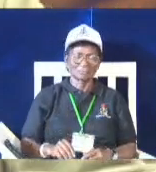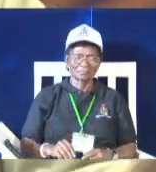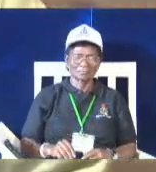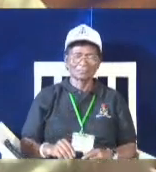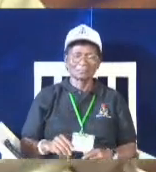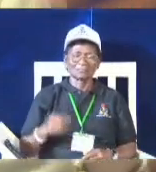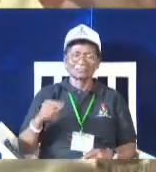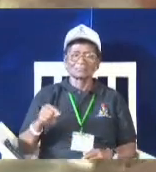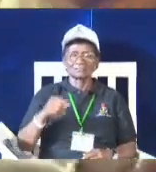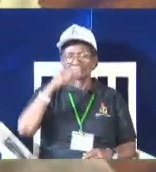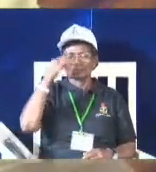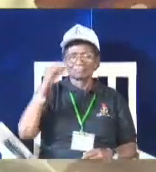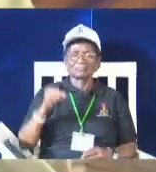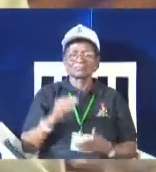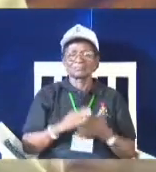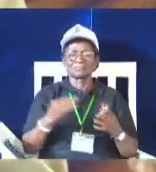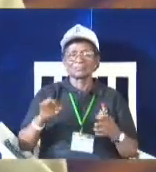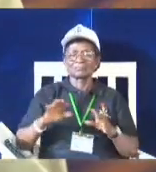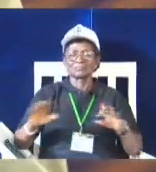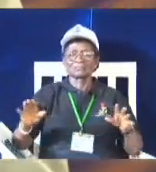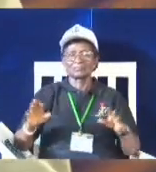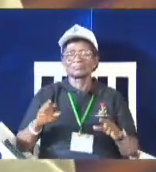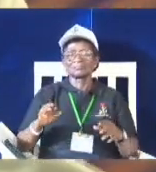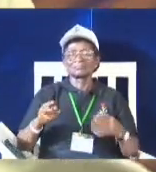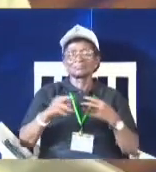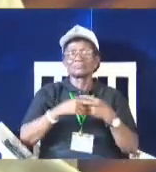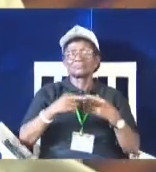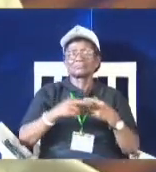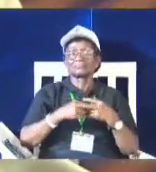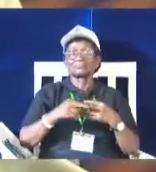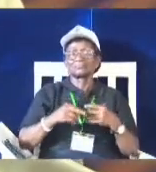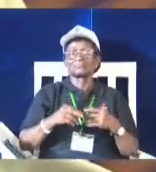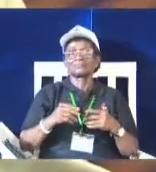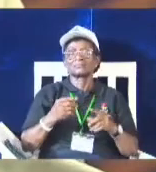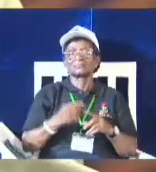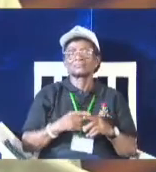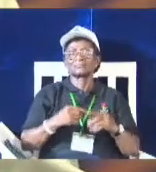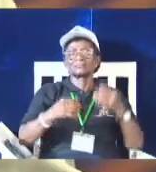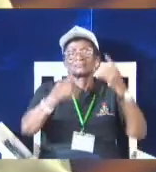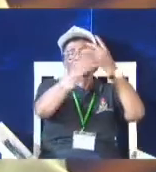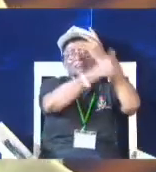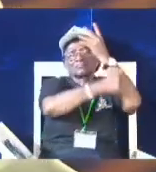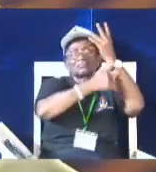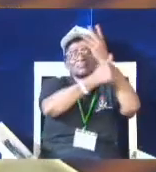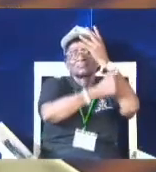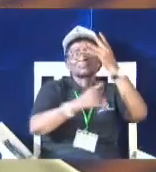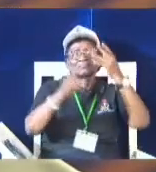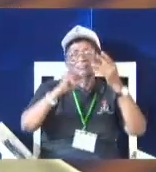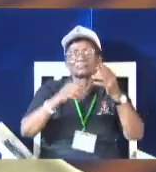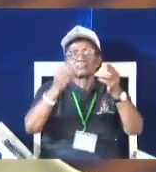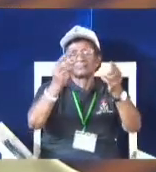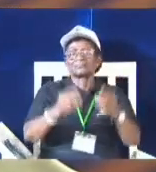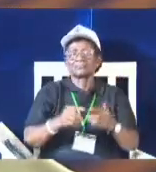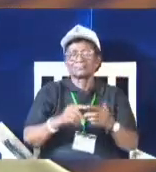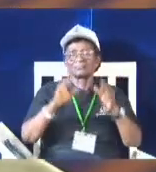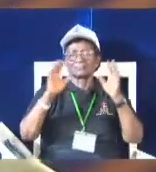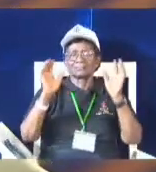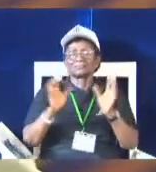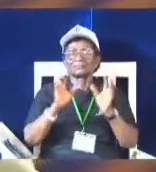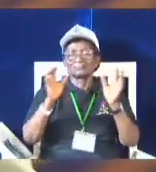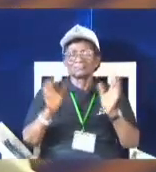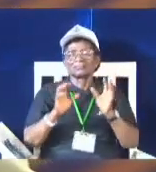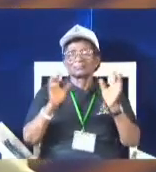because some of his children had returned and from abroad and they wanted to celebrate.